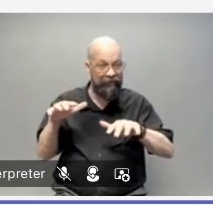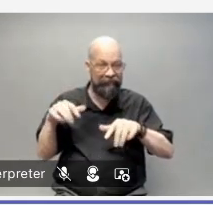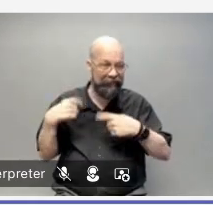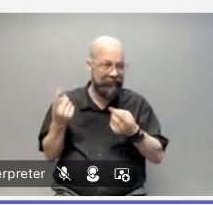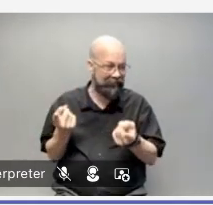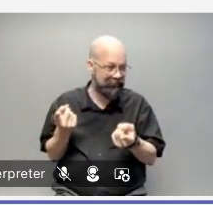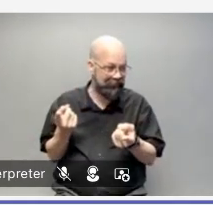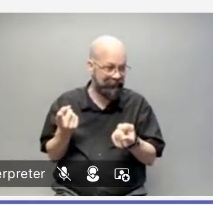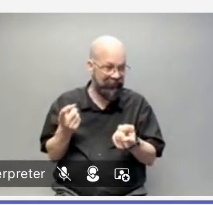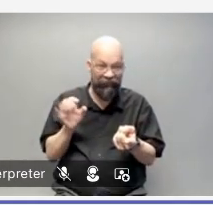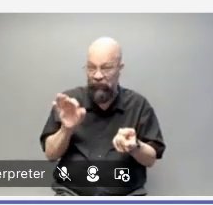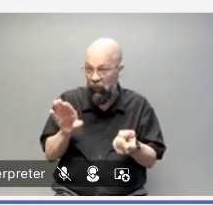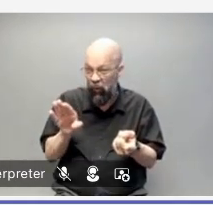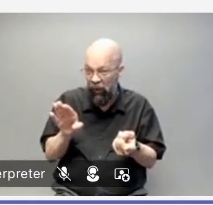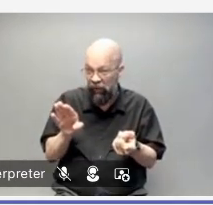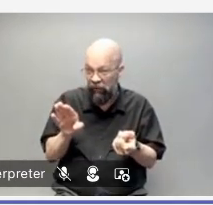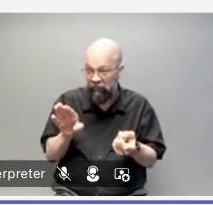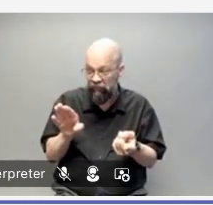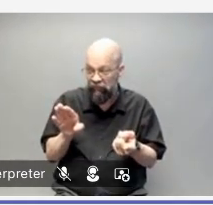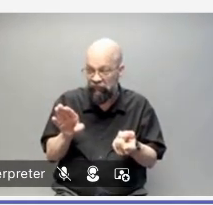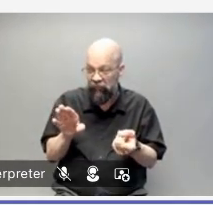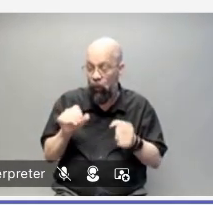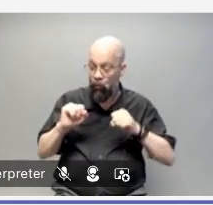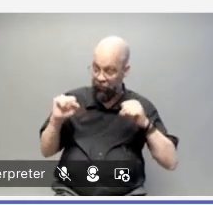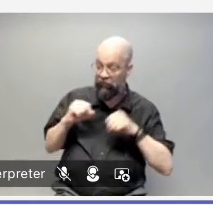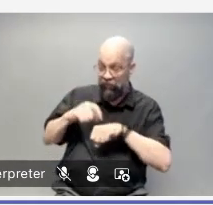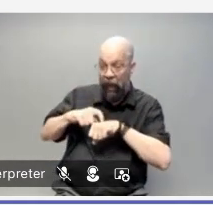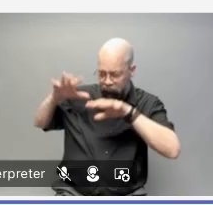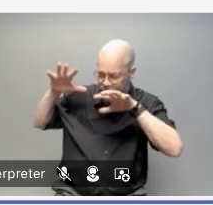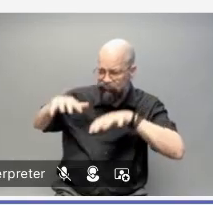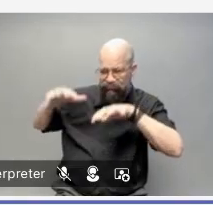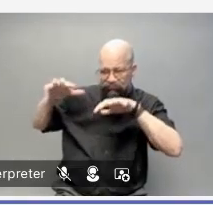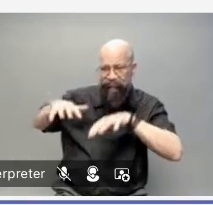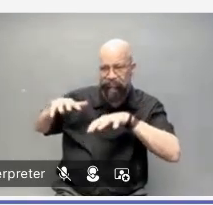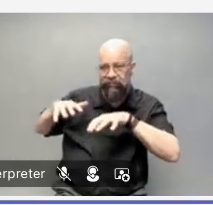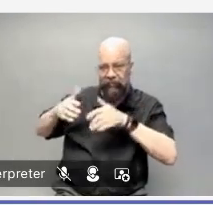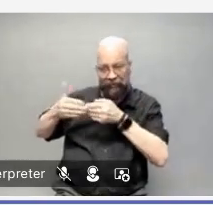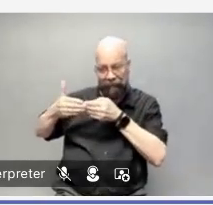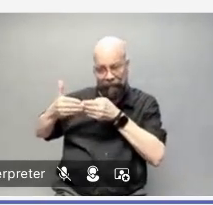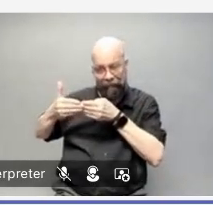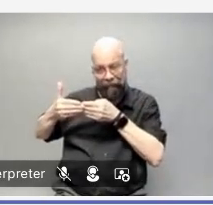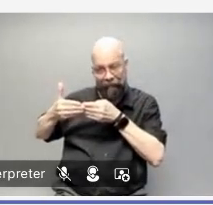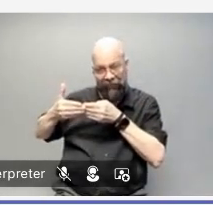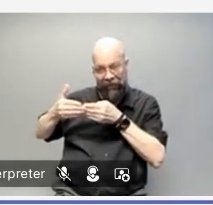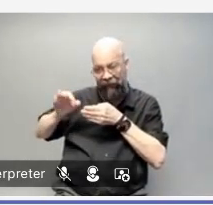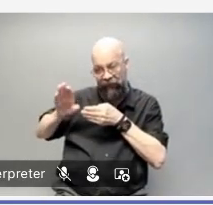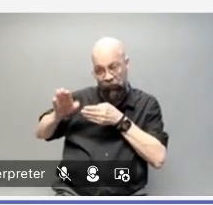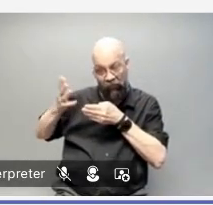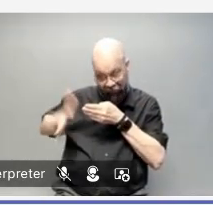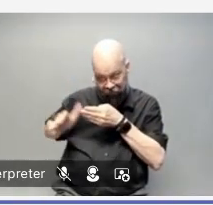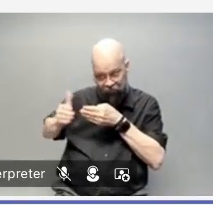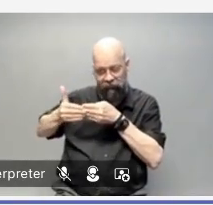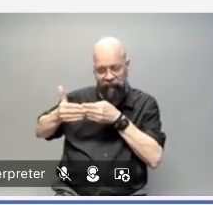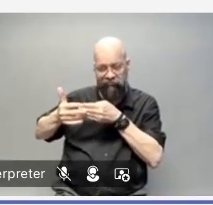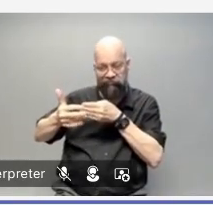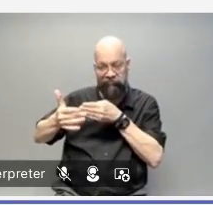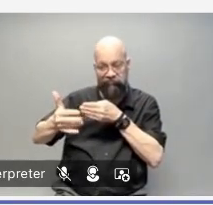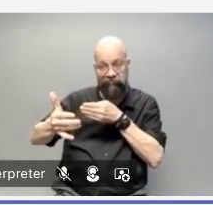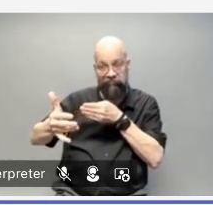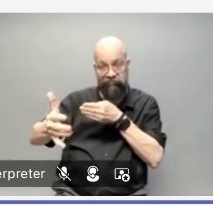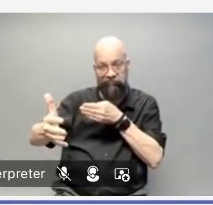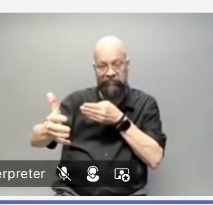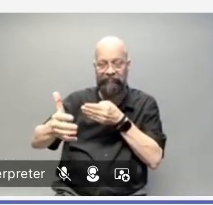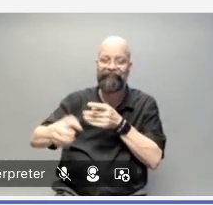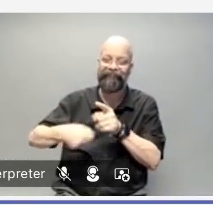February, right? We had a really wet winter, but then after February, things really dried out